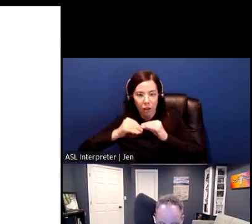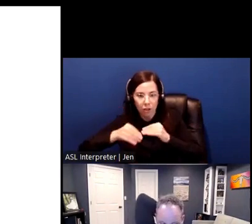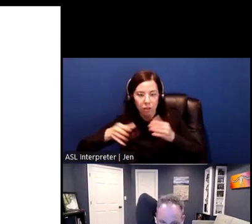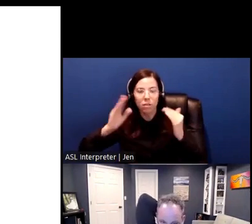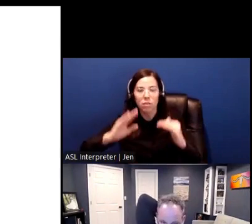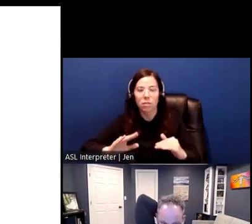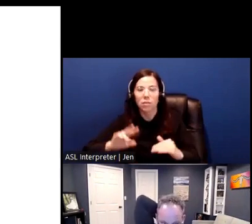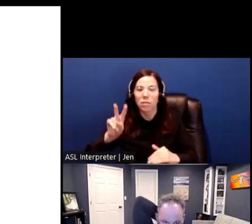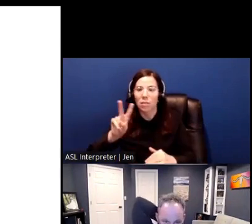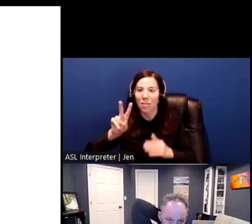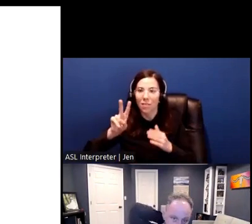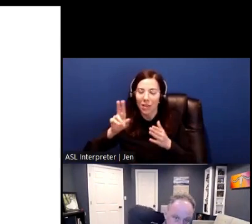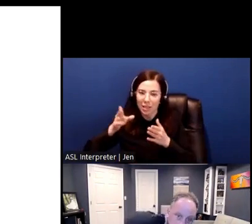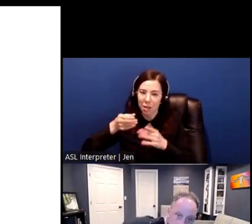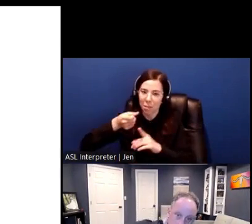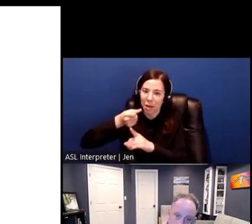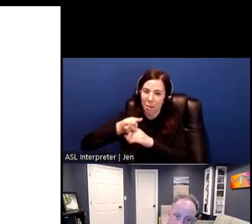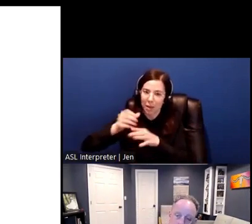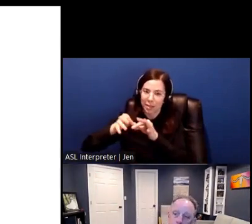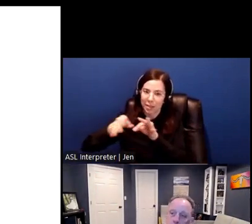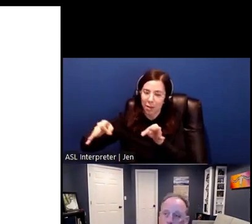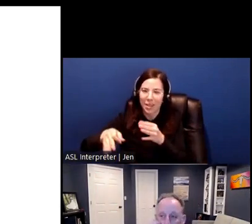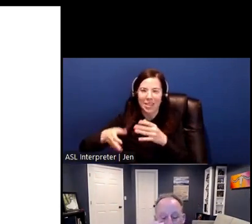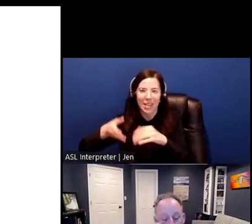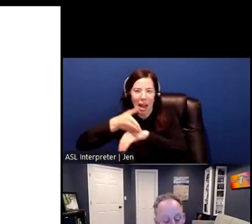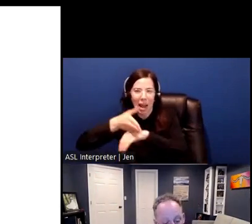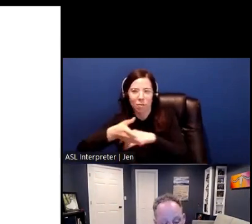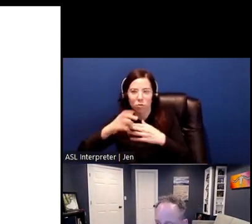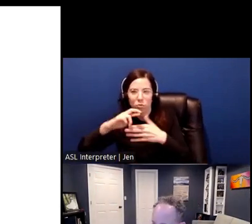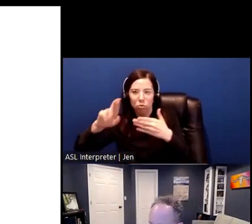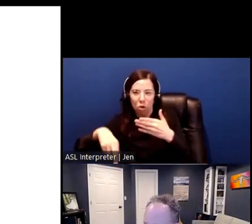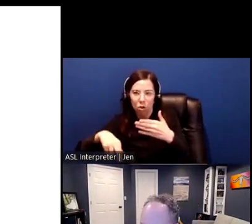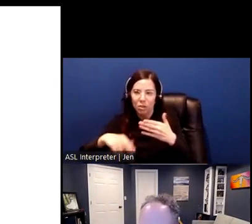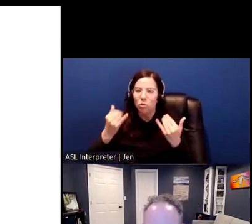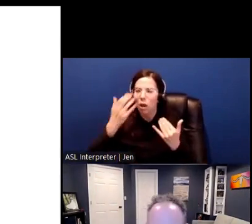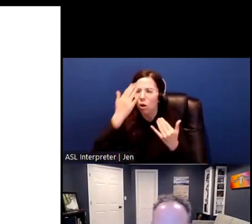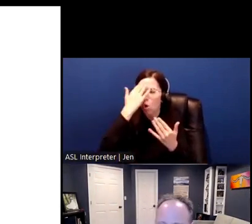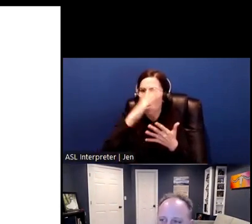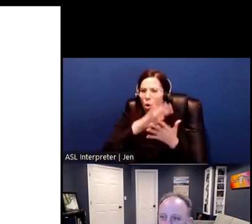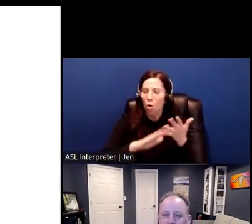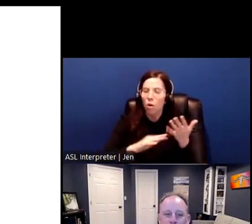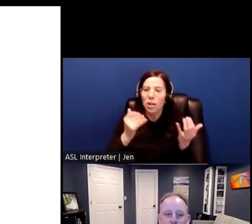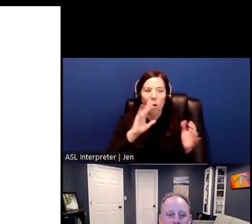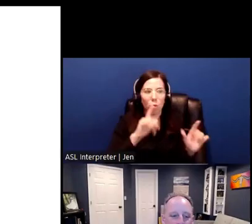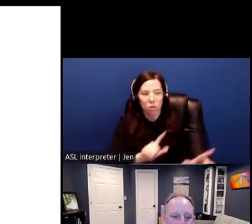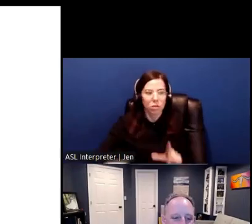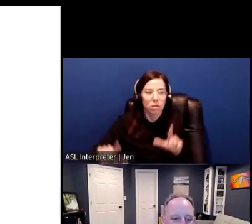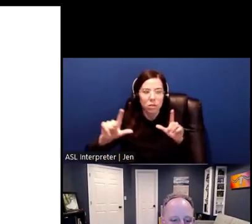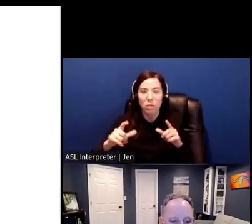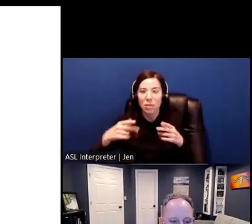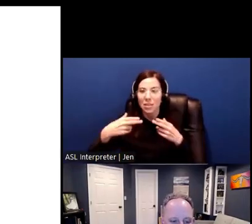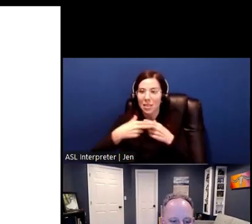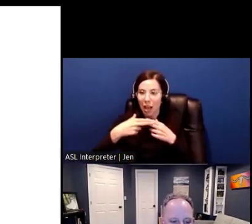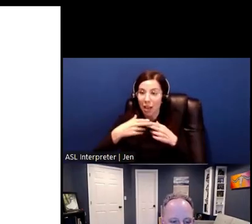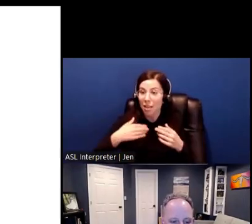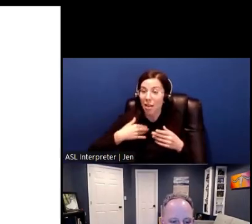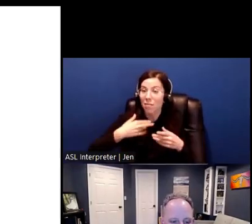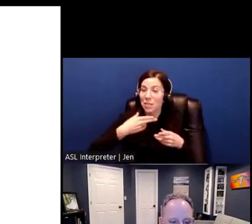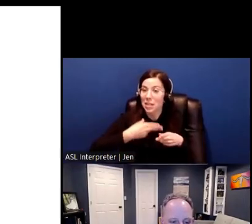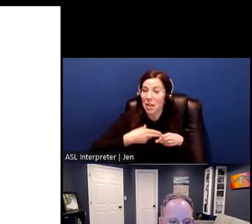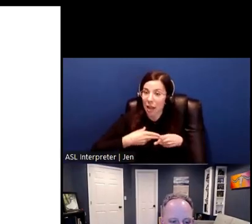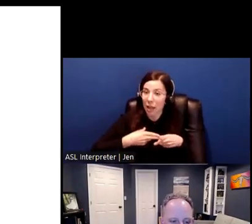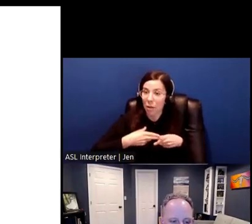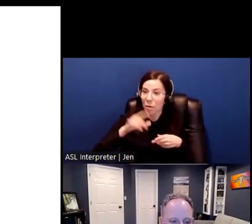statements, and then a little bit of the aftermath. So that's just so everyone has the landscape. Now I'm going to put up a slide that has a name for the